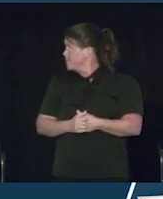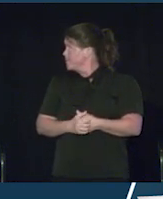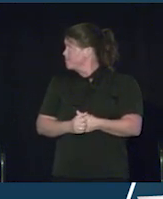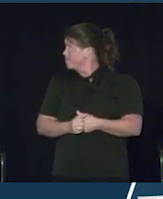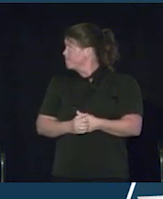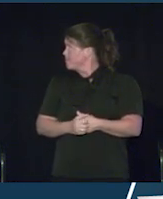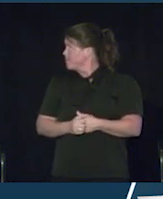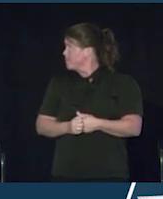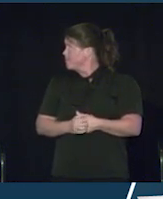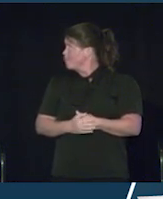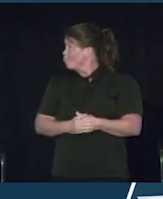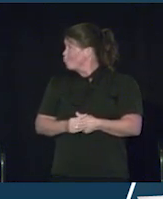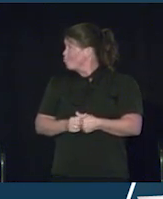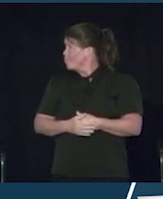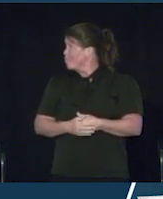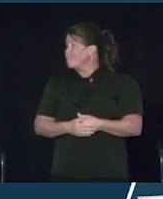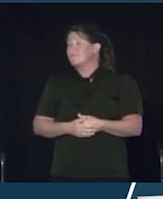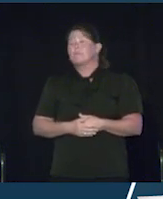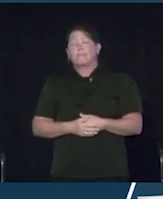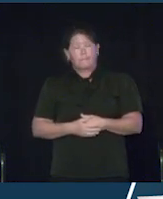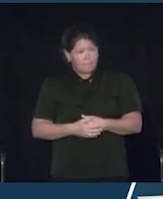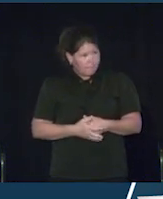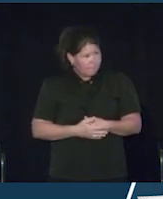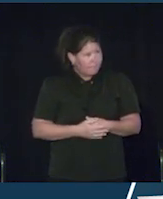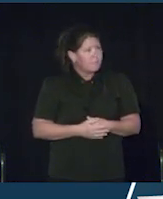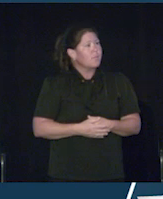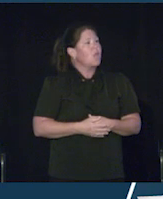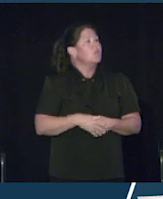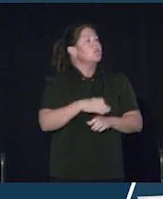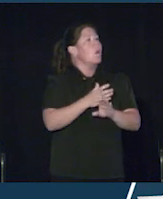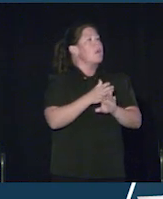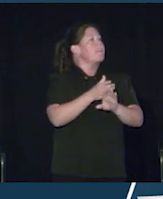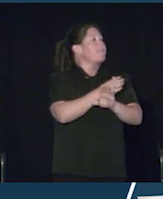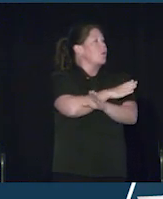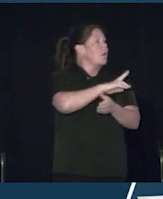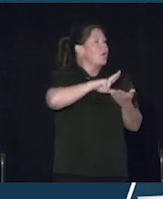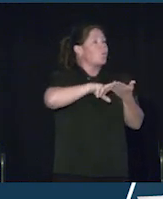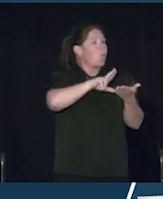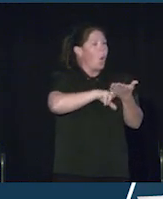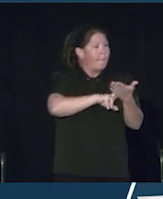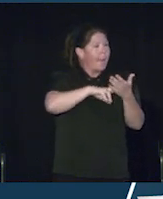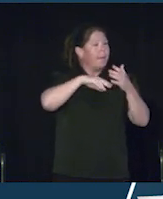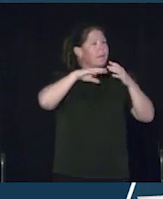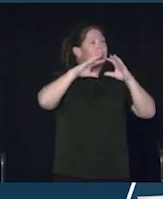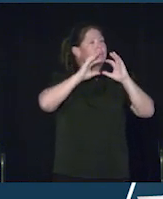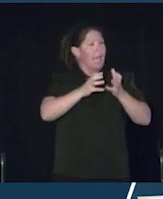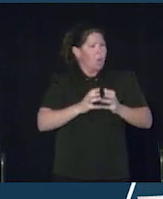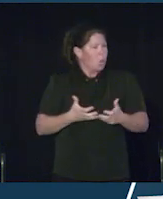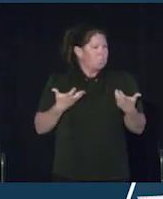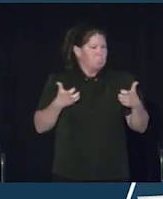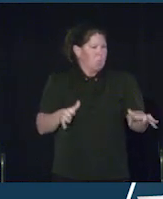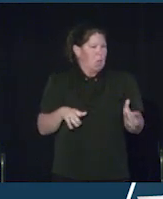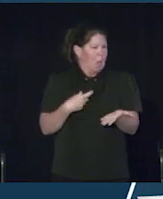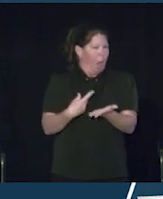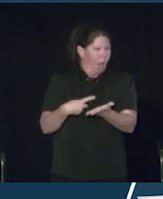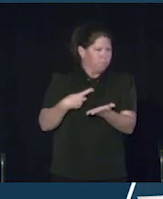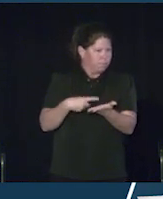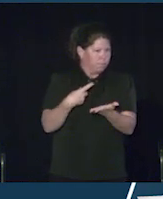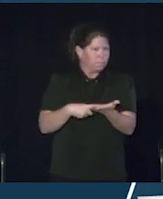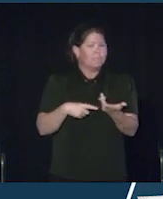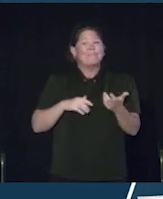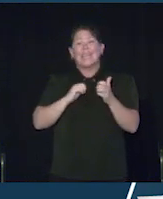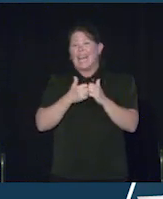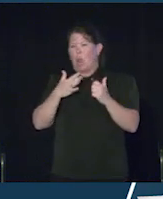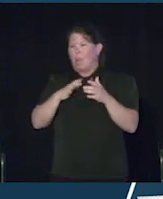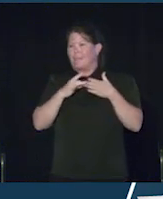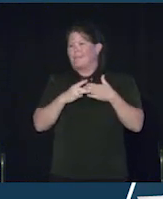right. So Lisa went over our pre-enrollment priority categories and how those end up leading into enrollment. And so